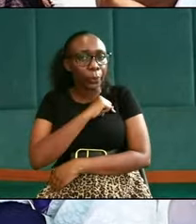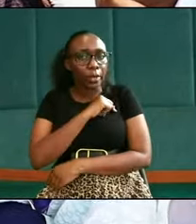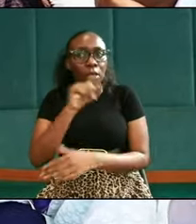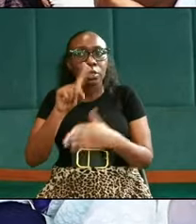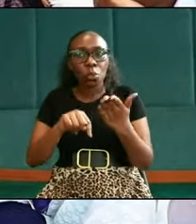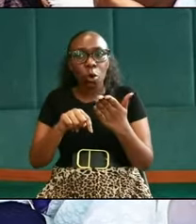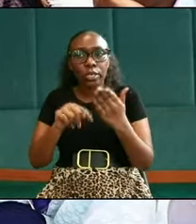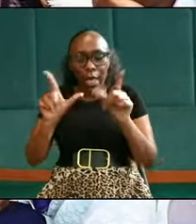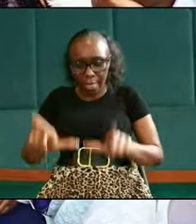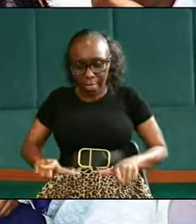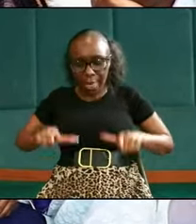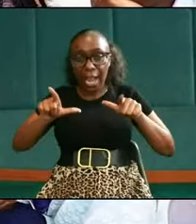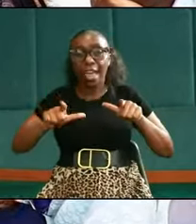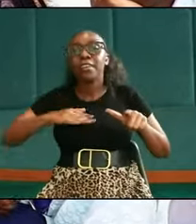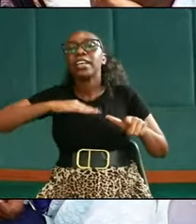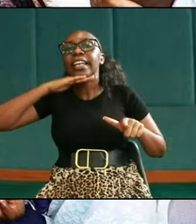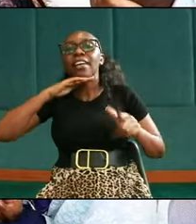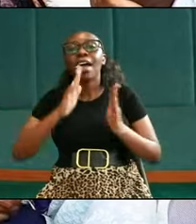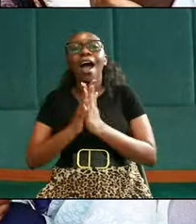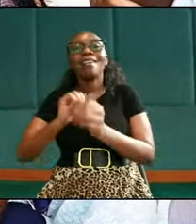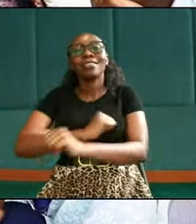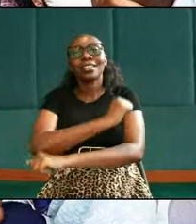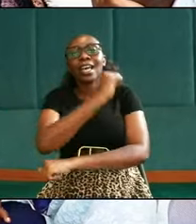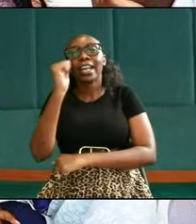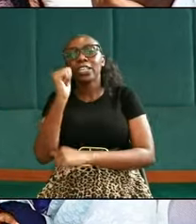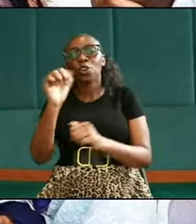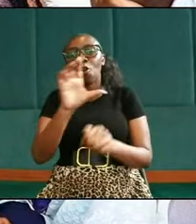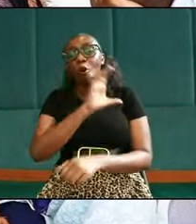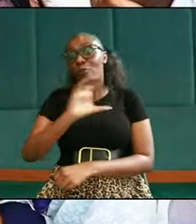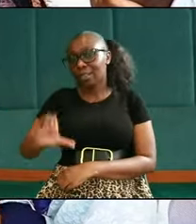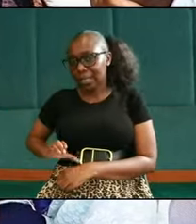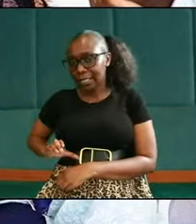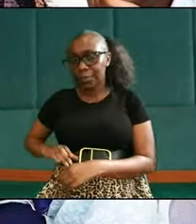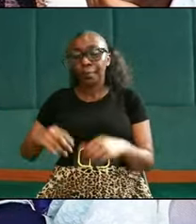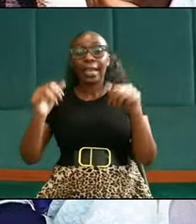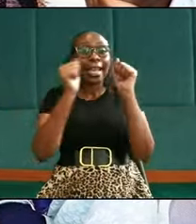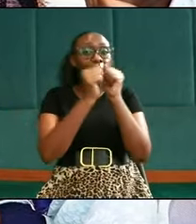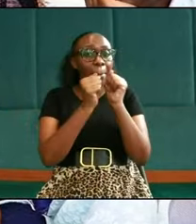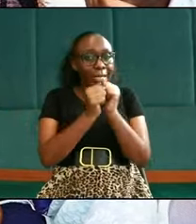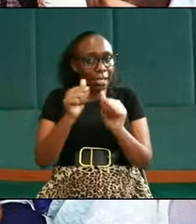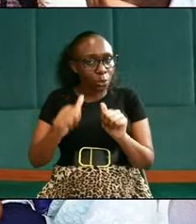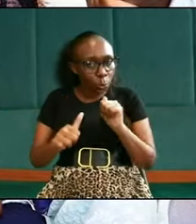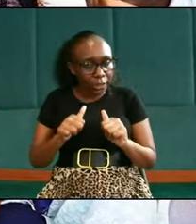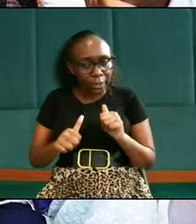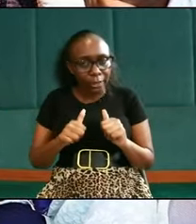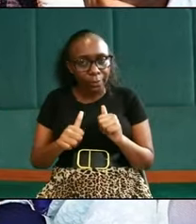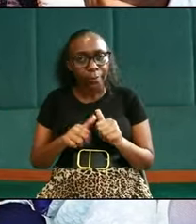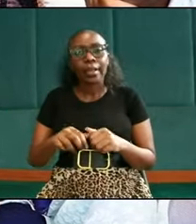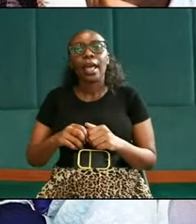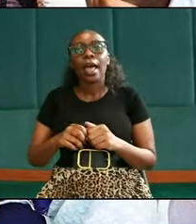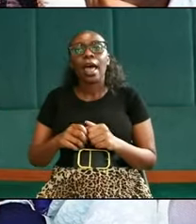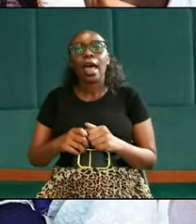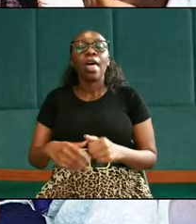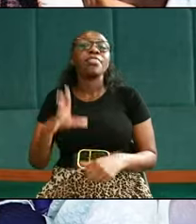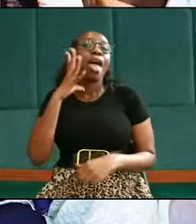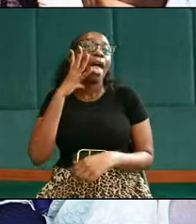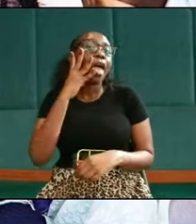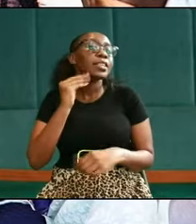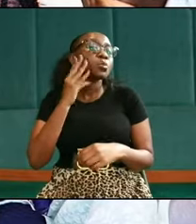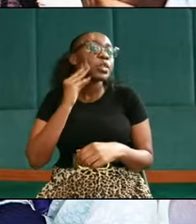is the life, death, and resurrection of Christ. The 10th fundamental belief is the experience